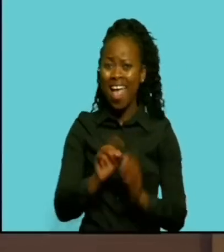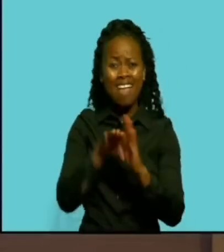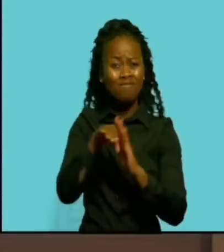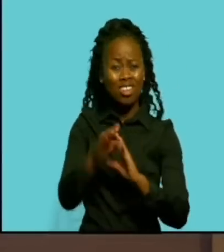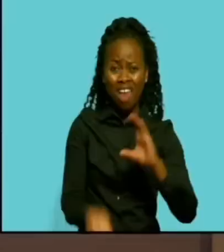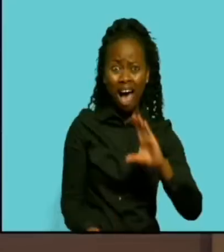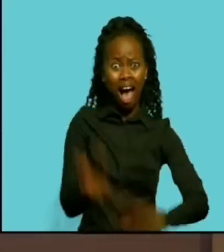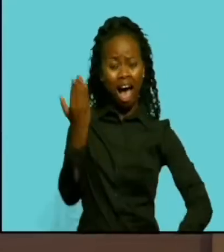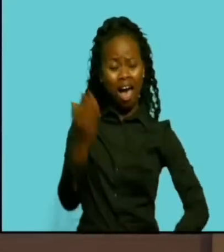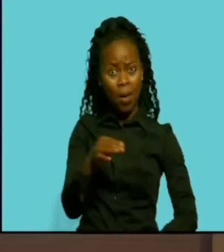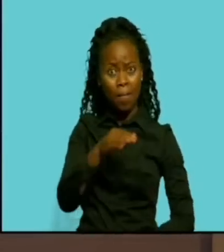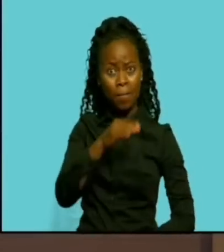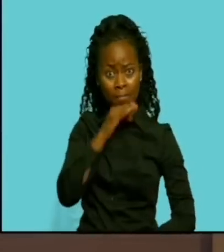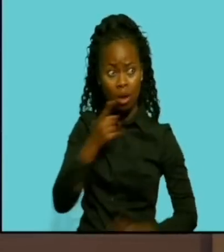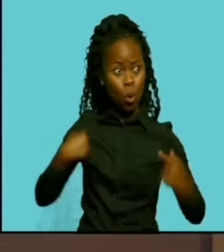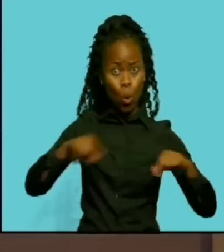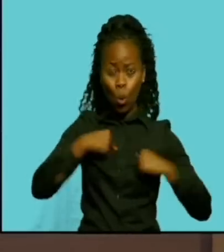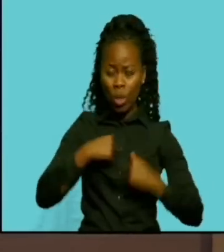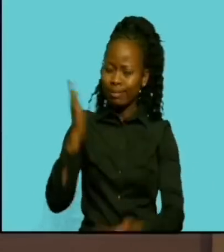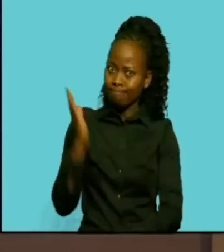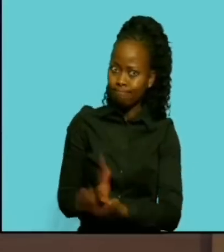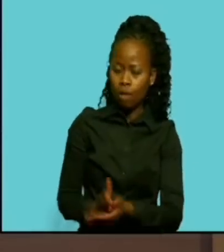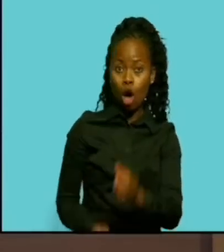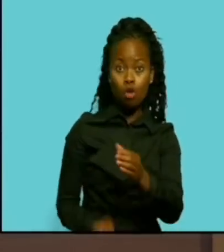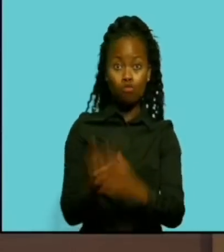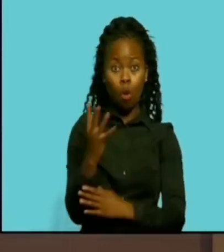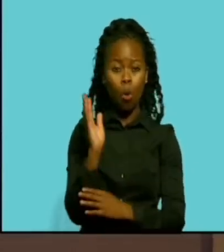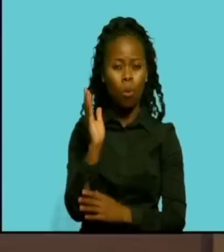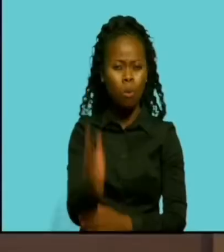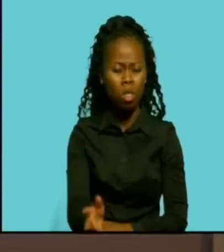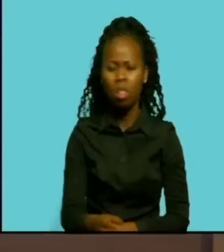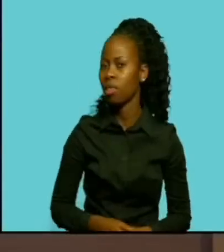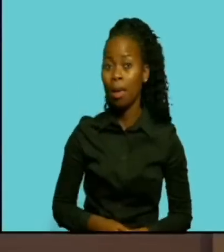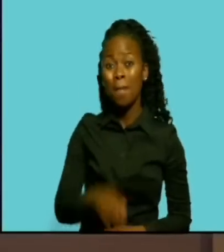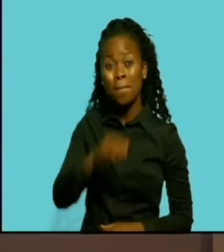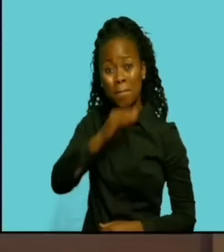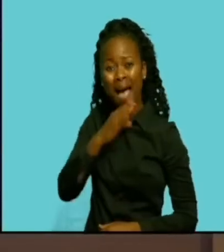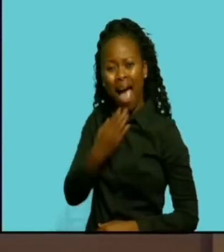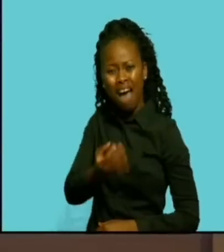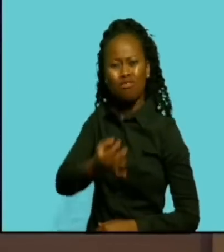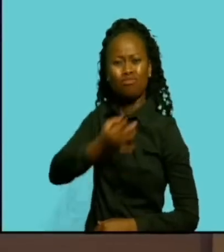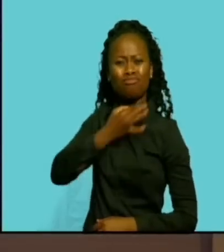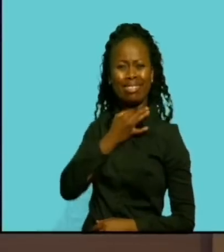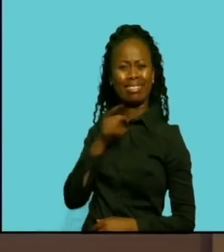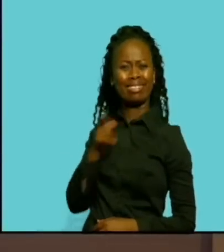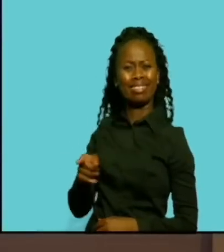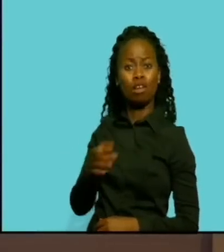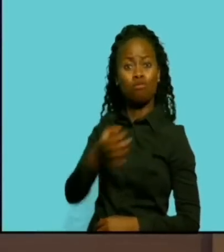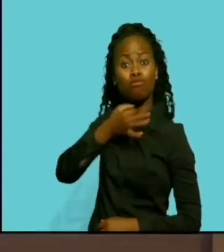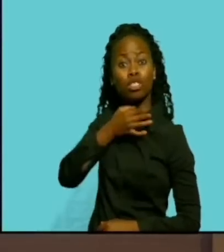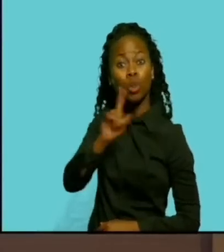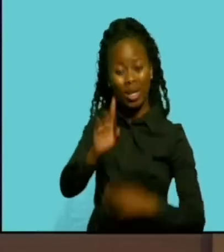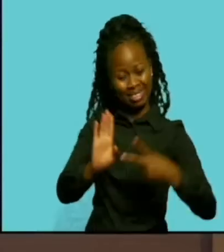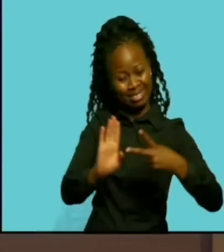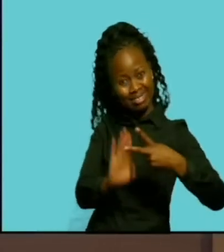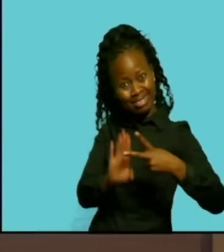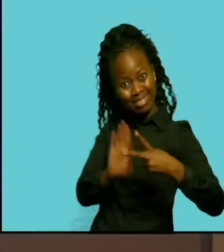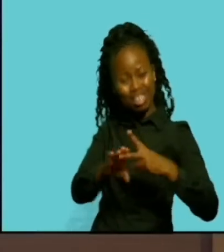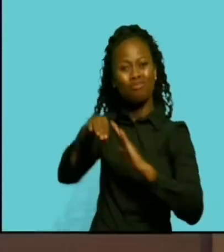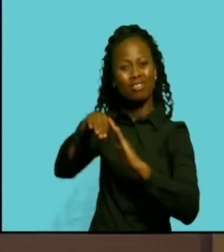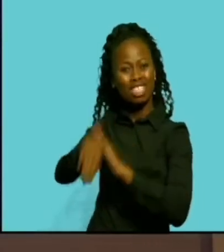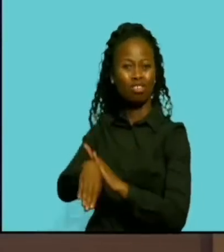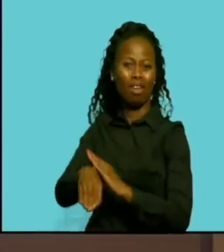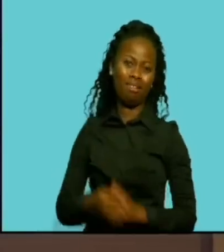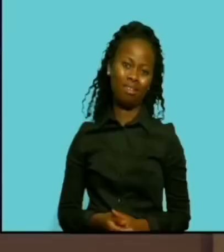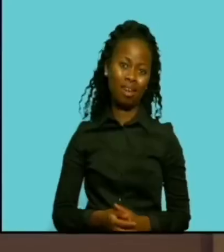growth. Instead, it is leading to risks of recessions and the risks of stagflation,